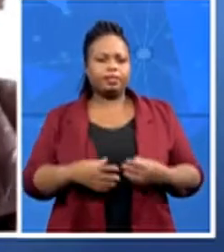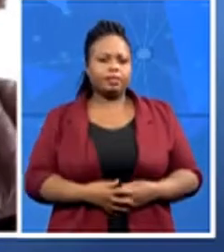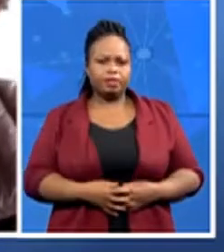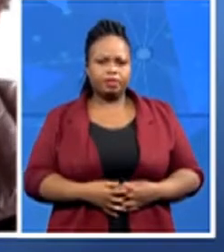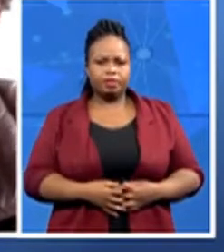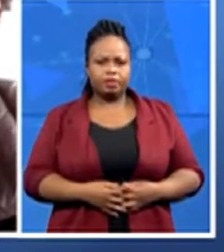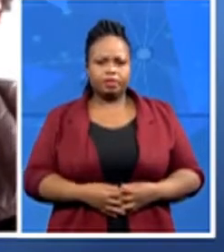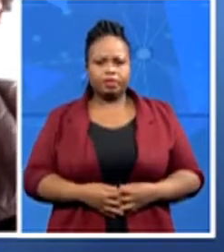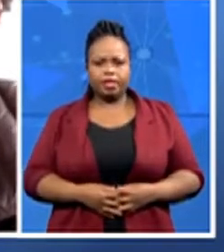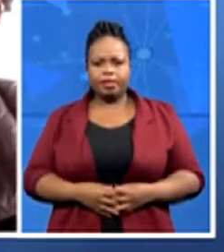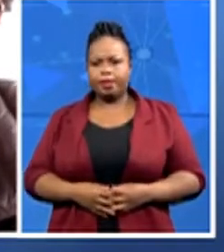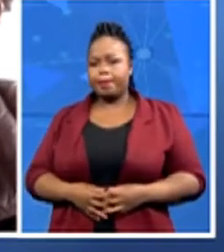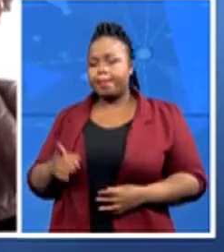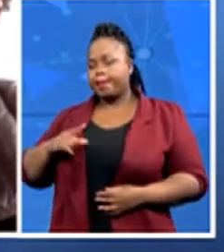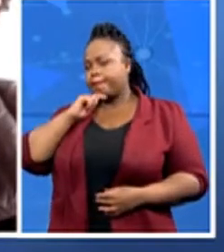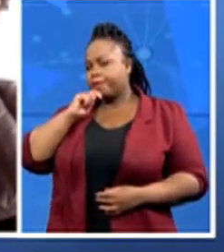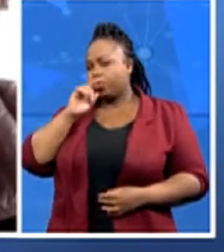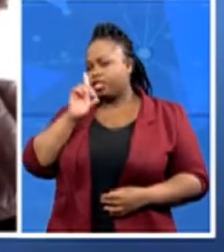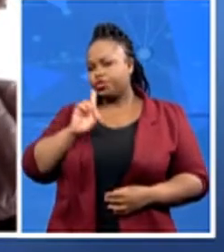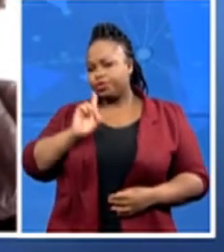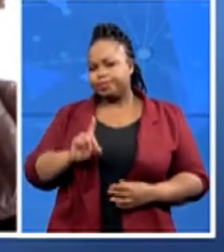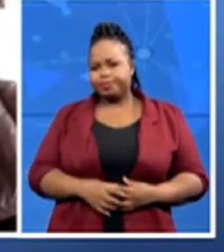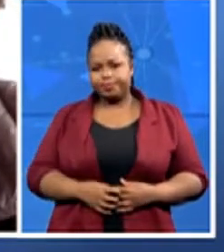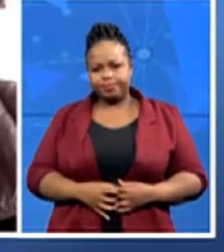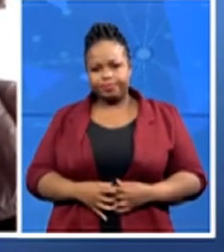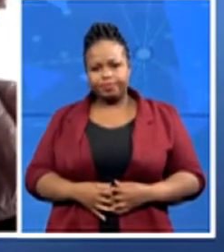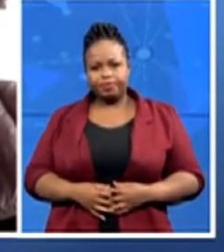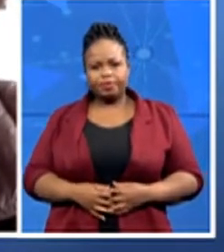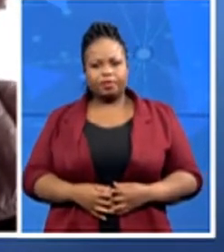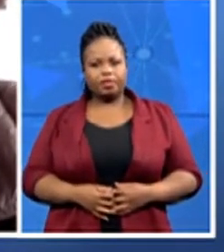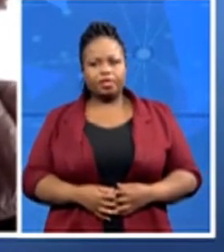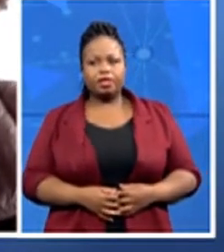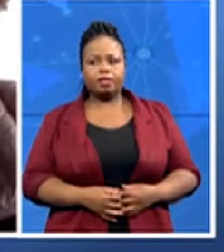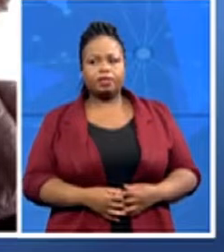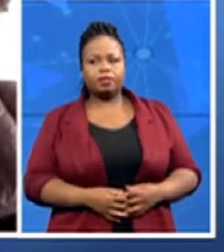Derry. How has Wise for Africa received these legislative developments?